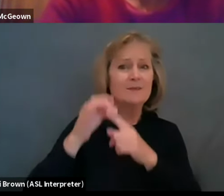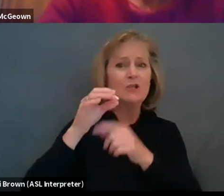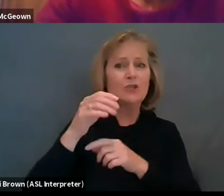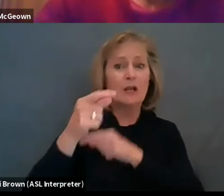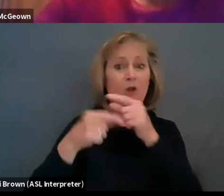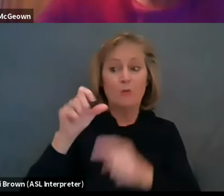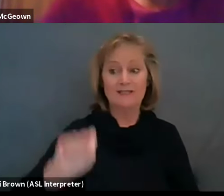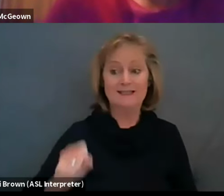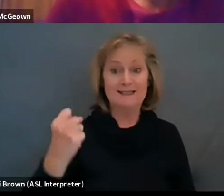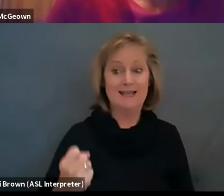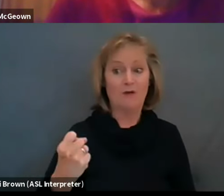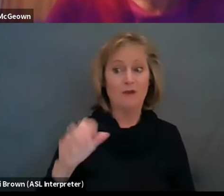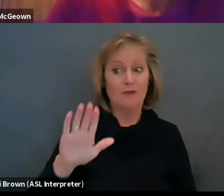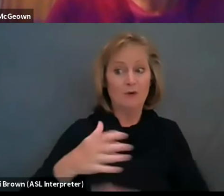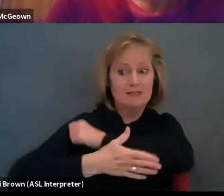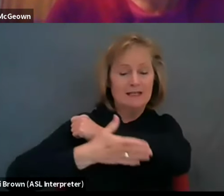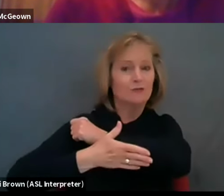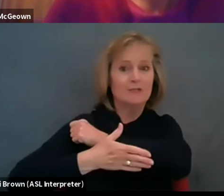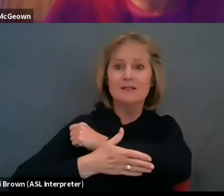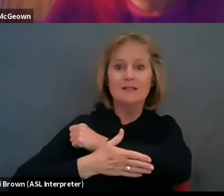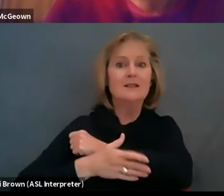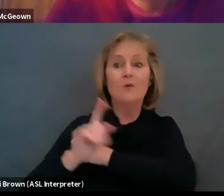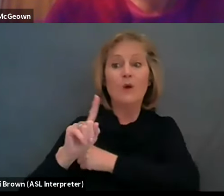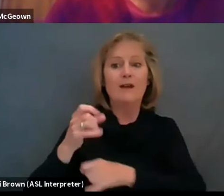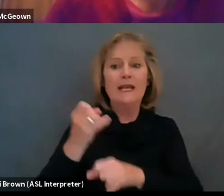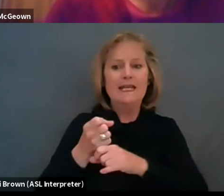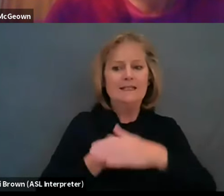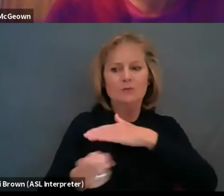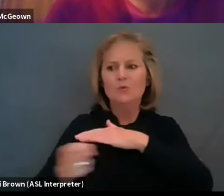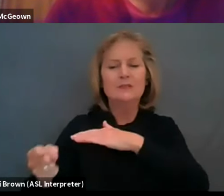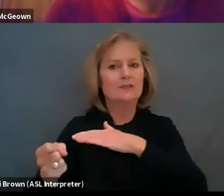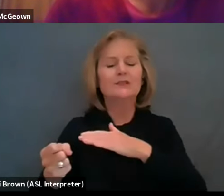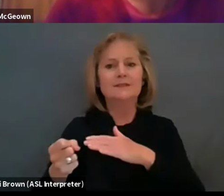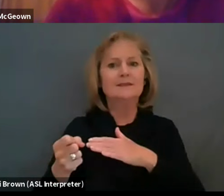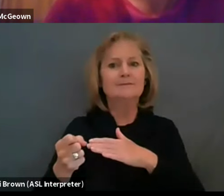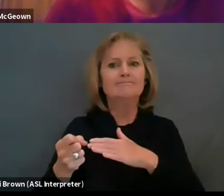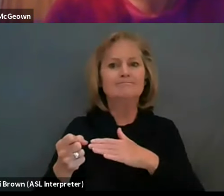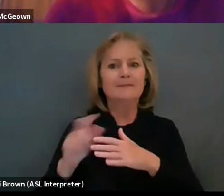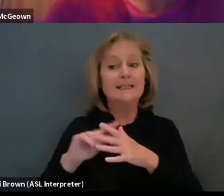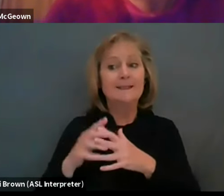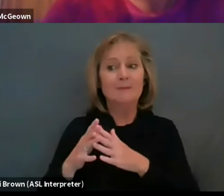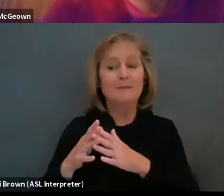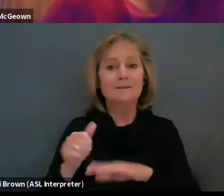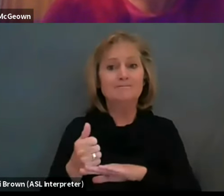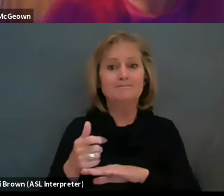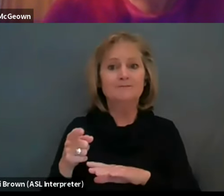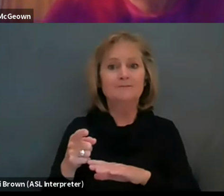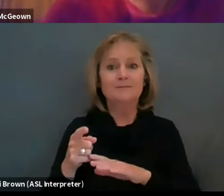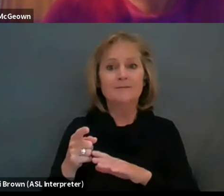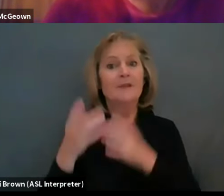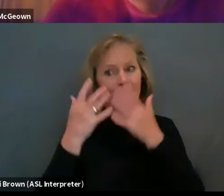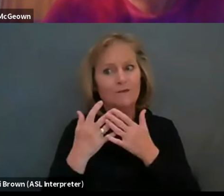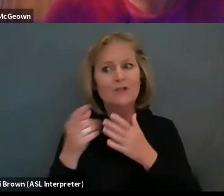South, and those country contexts where institutionalization is implemented, unfortunately,